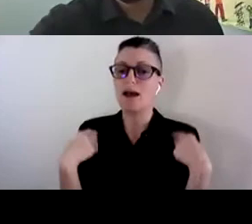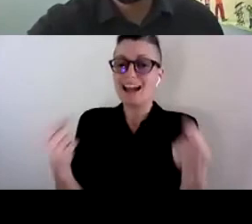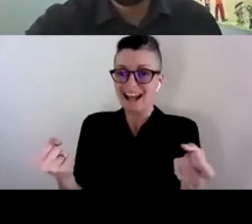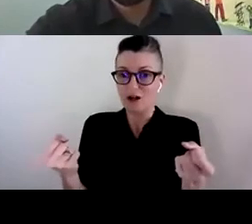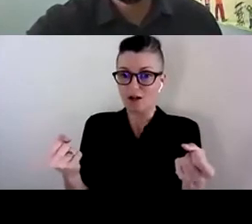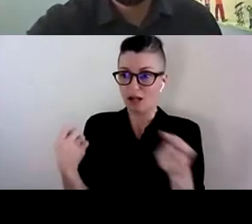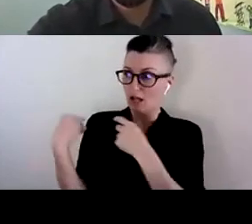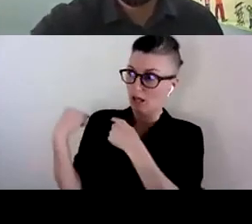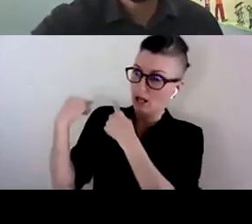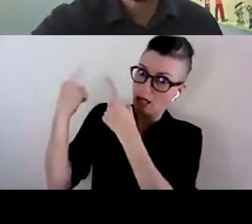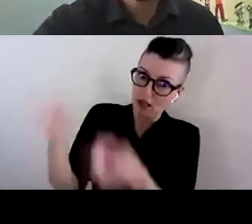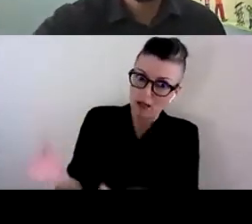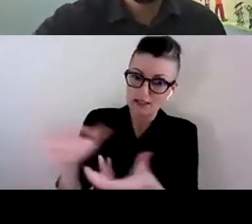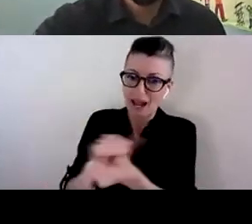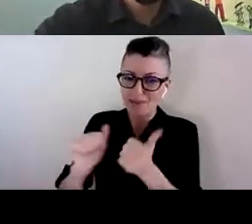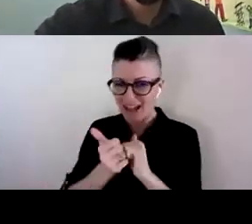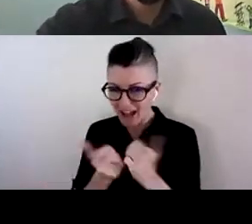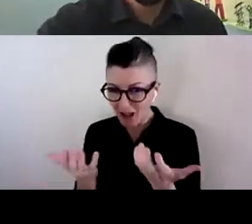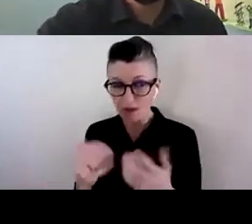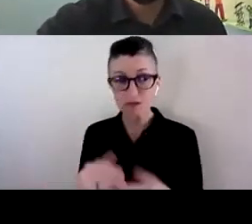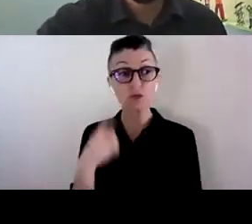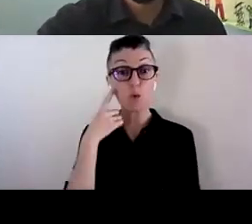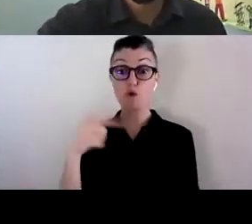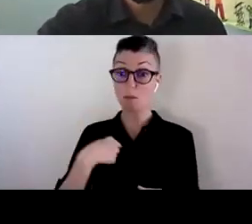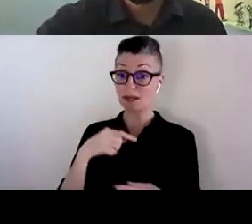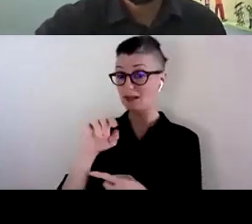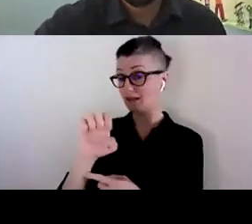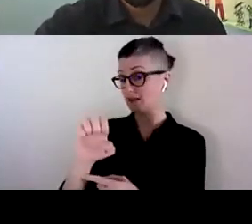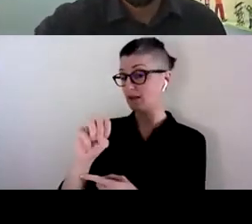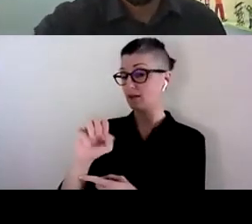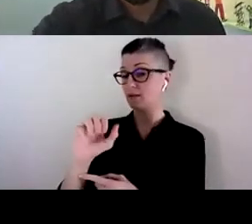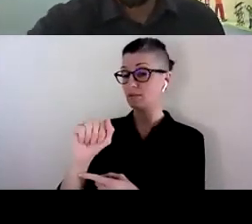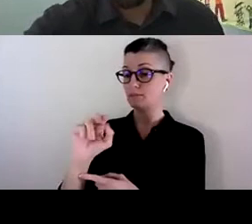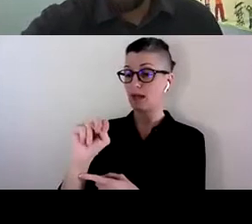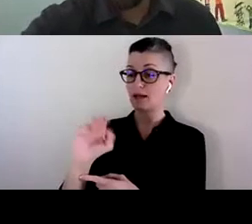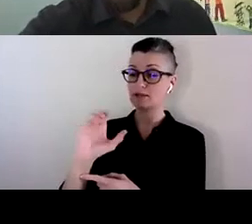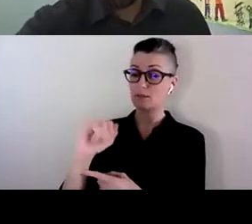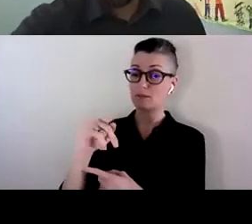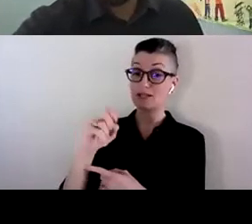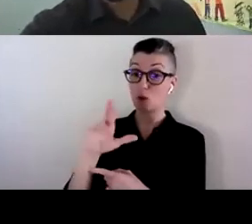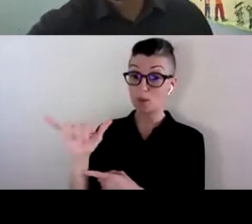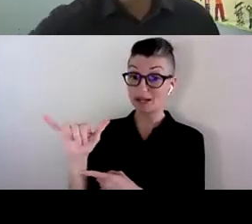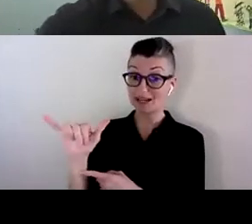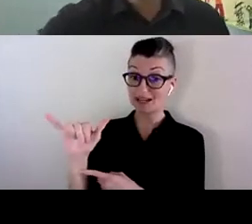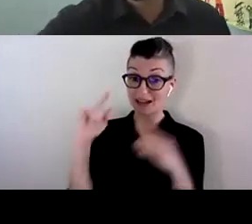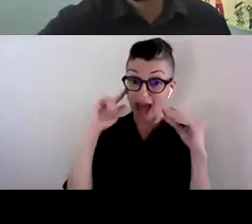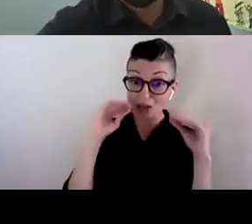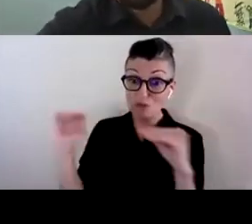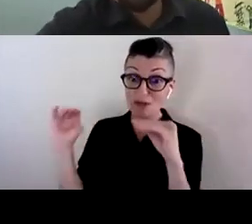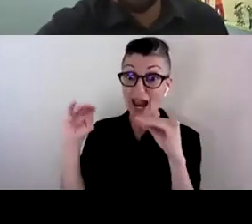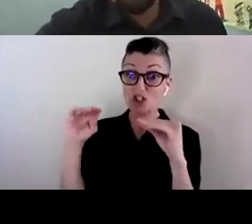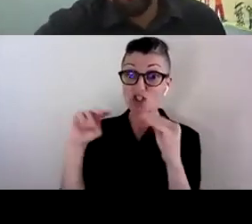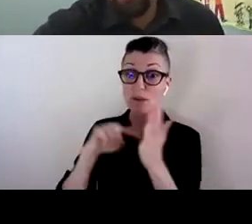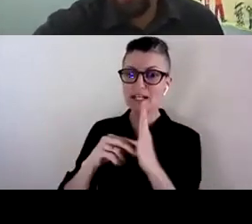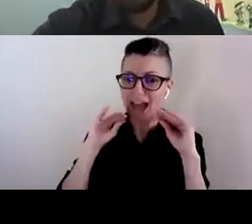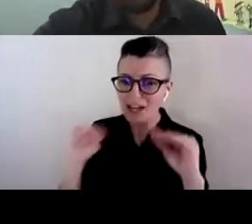emancipatory education means a healing education. It's education that corrects for the